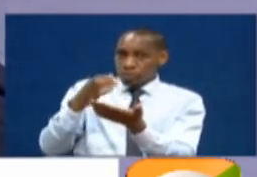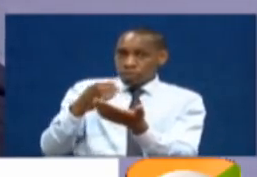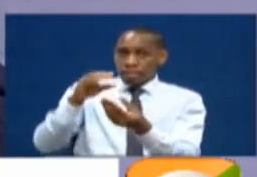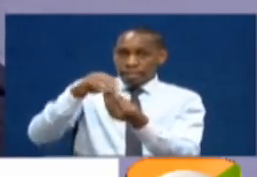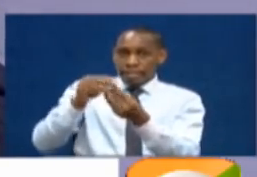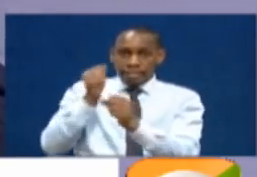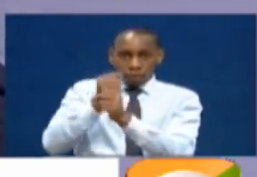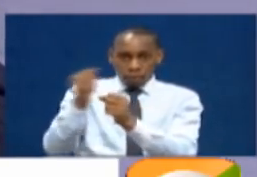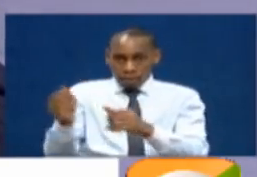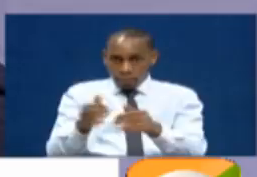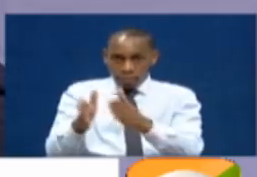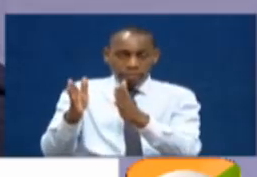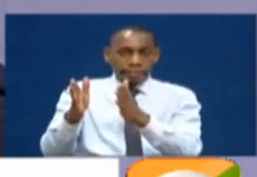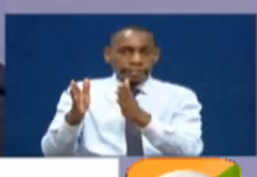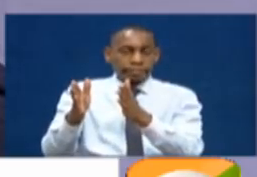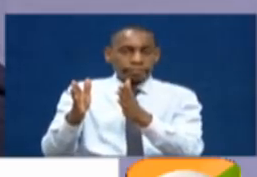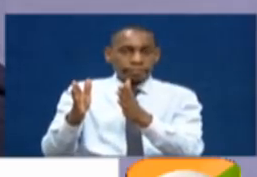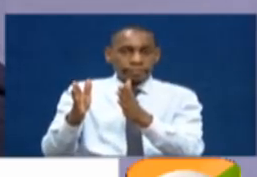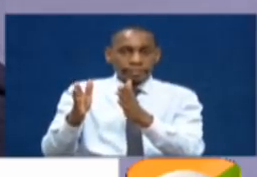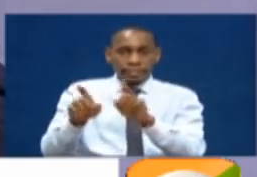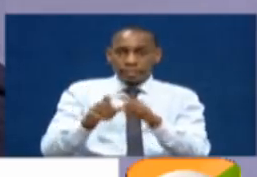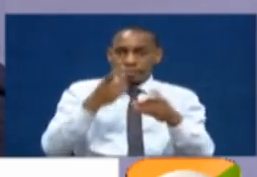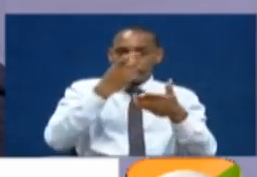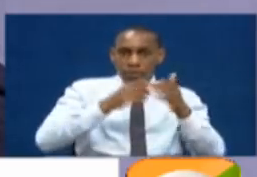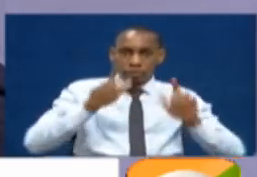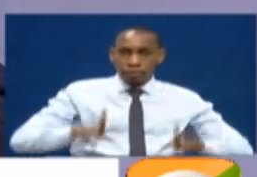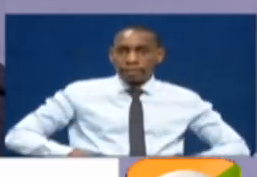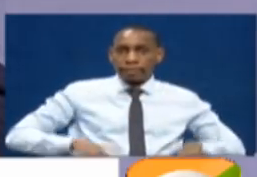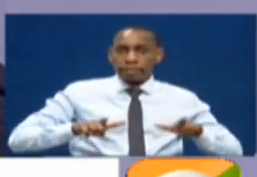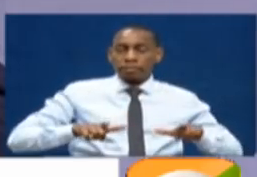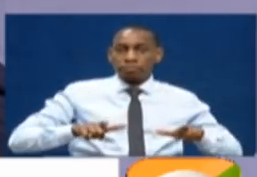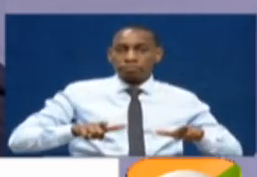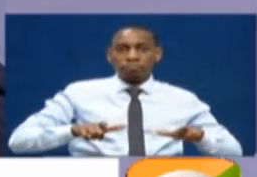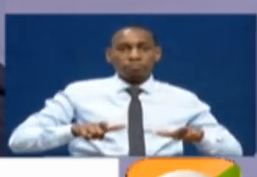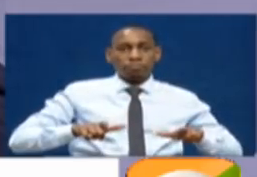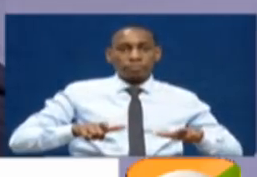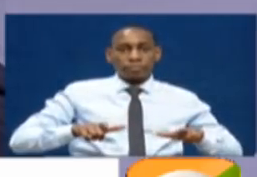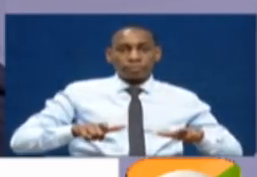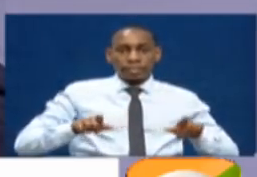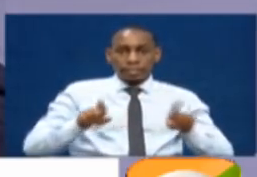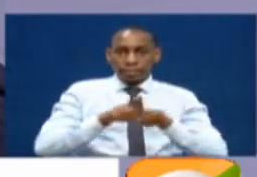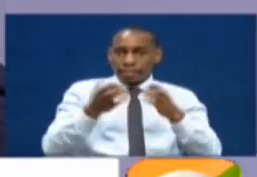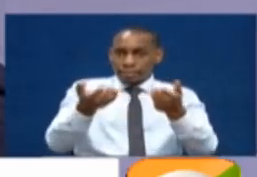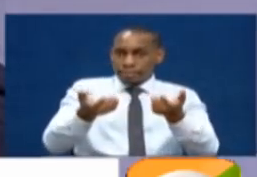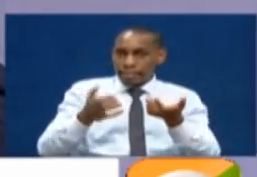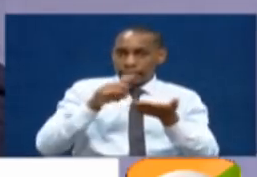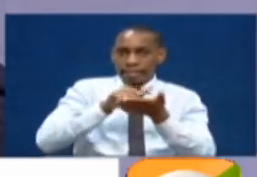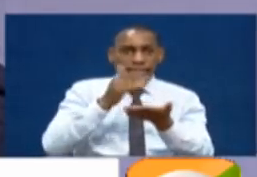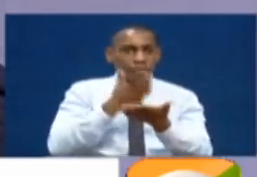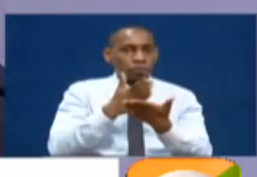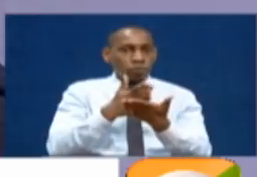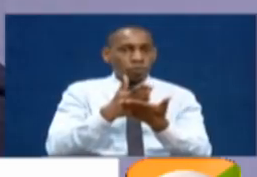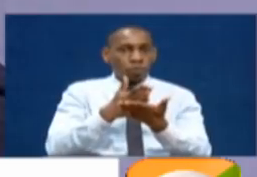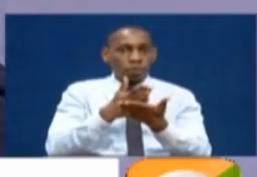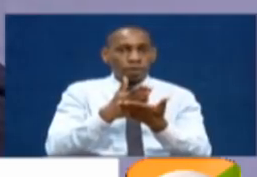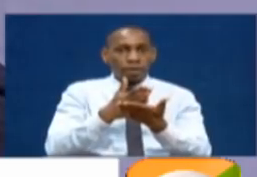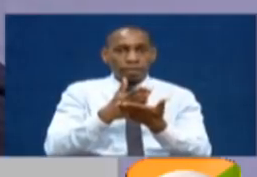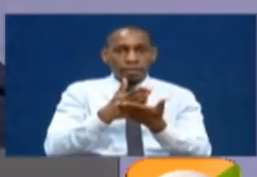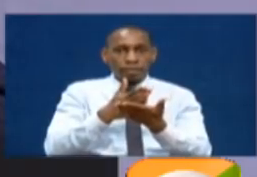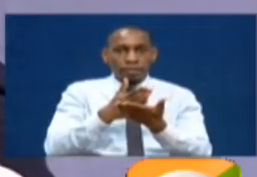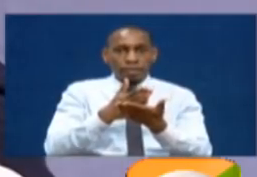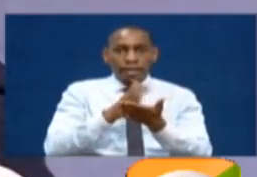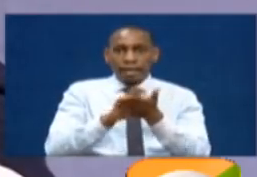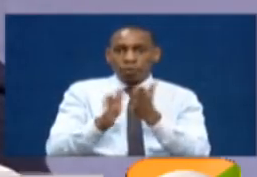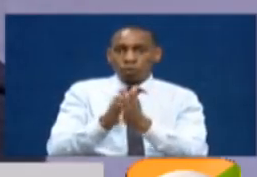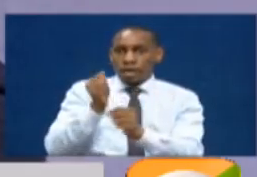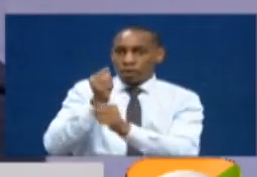jobs, the cost of living, the need to make sure that there are not mass